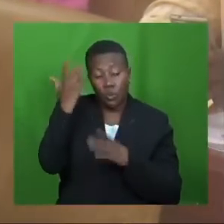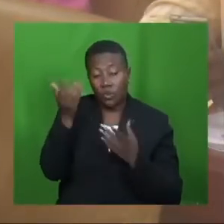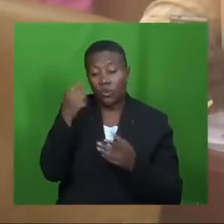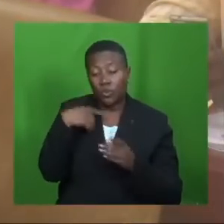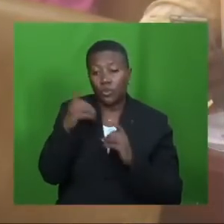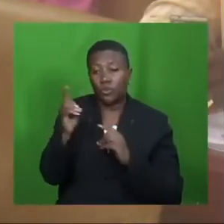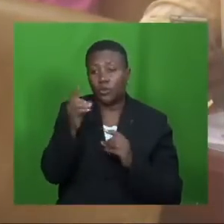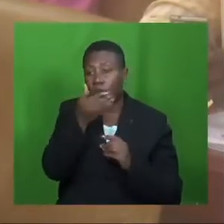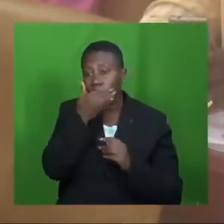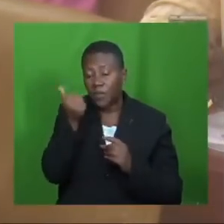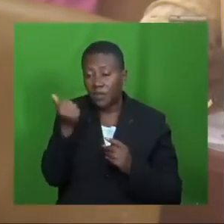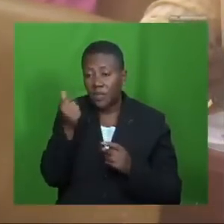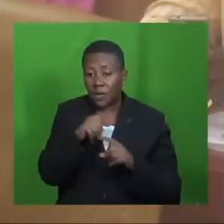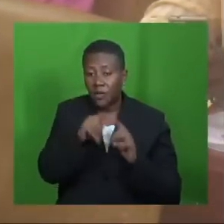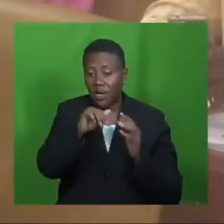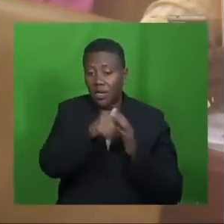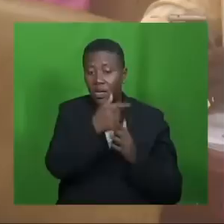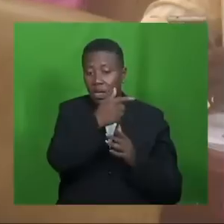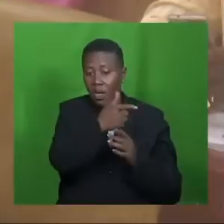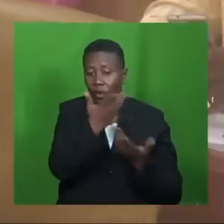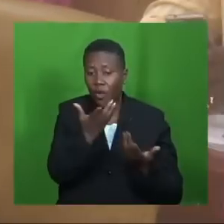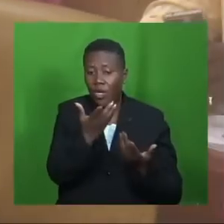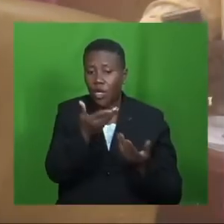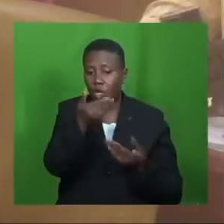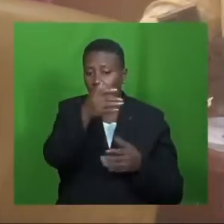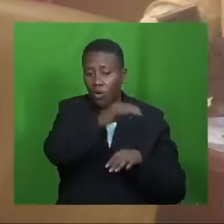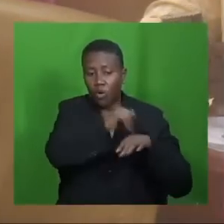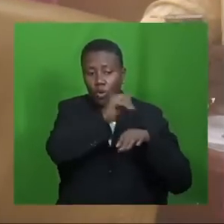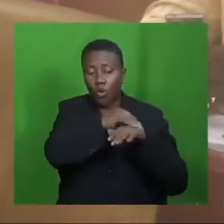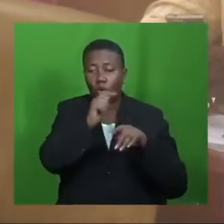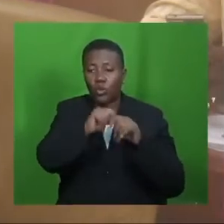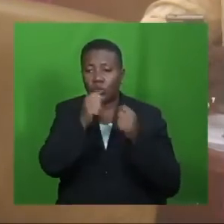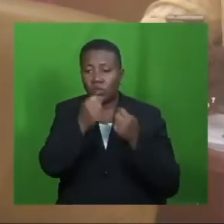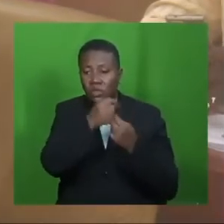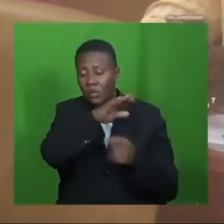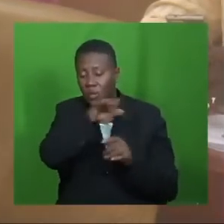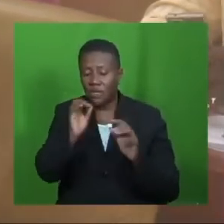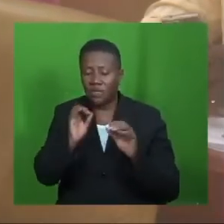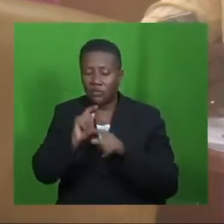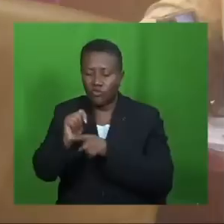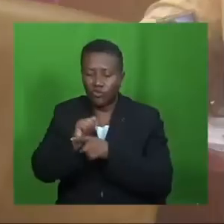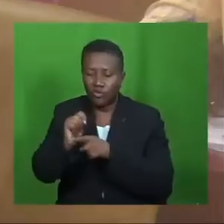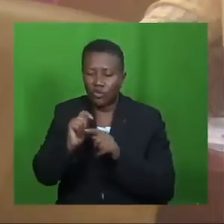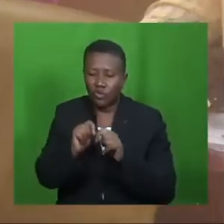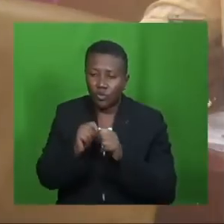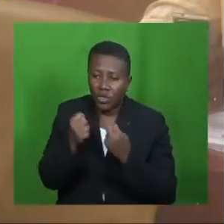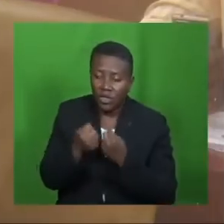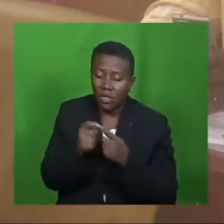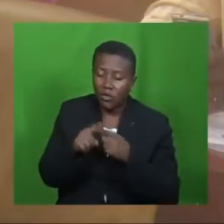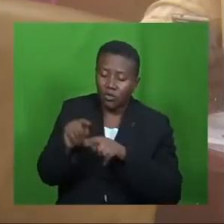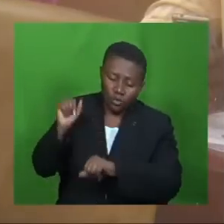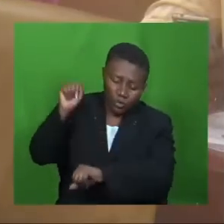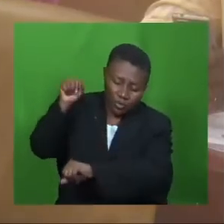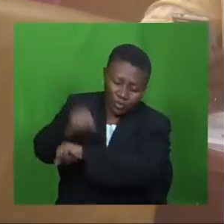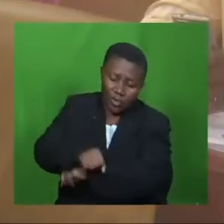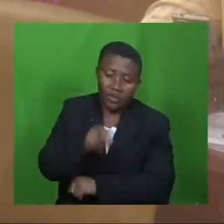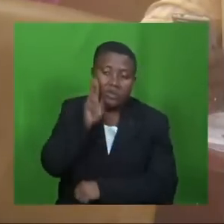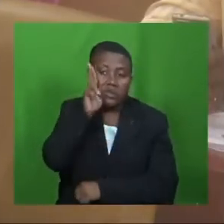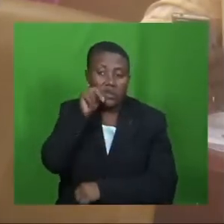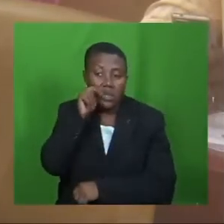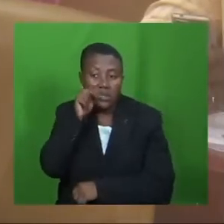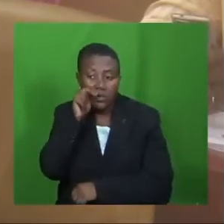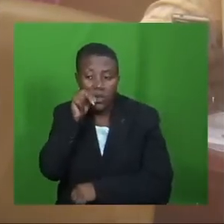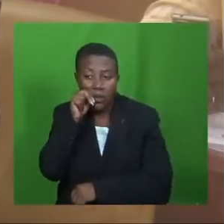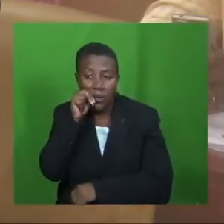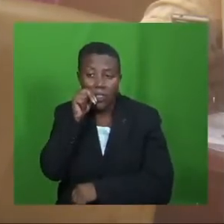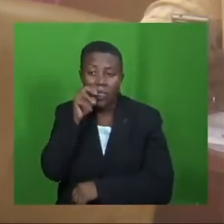to get the team together to qualify over Nigeria, and then also got them to